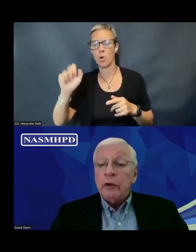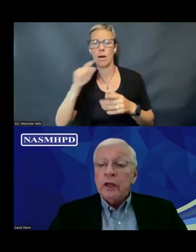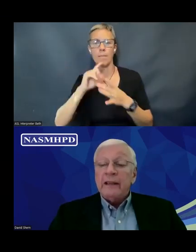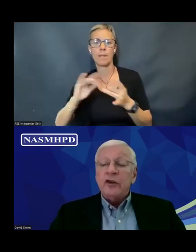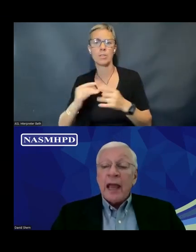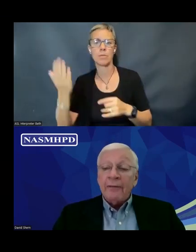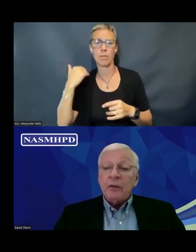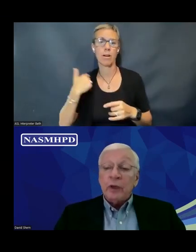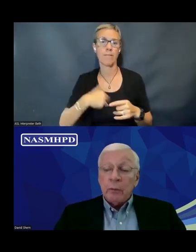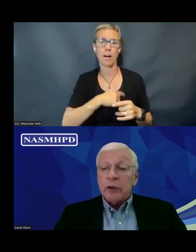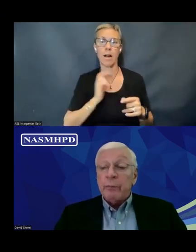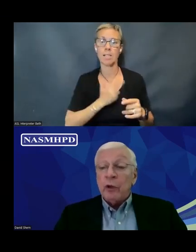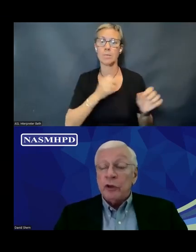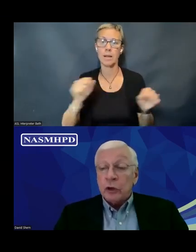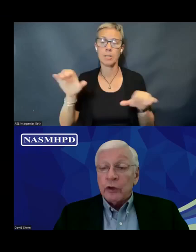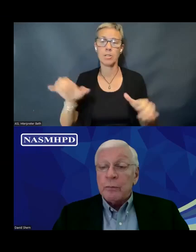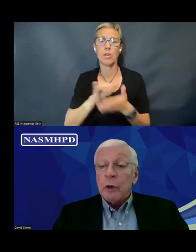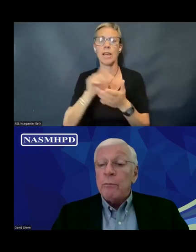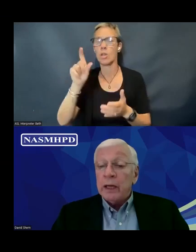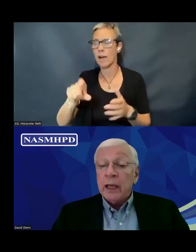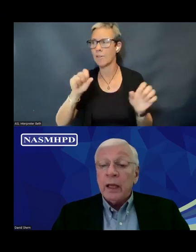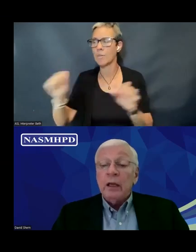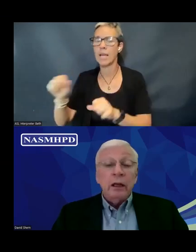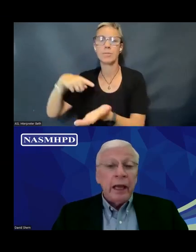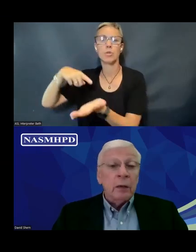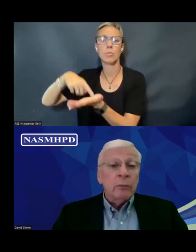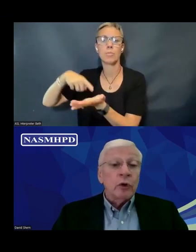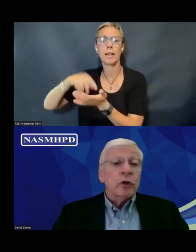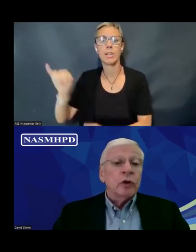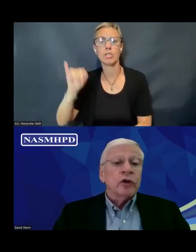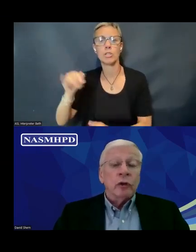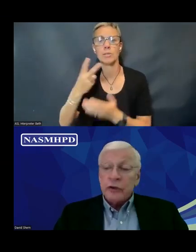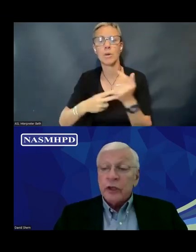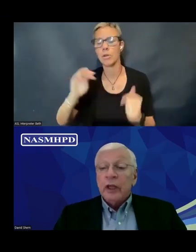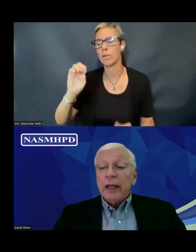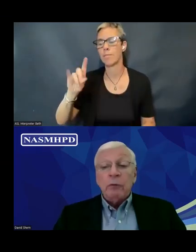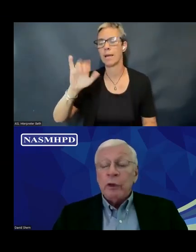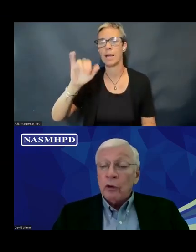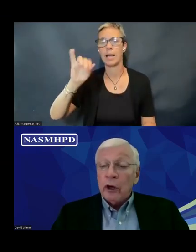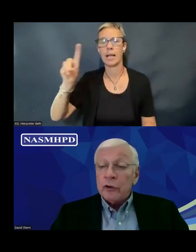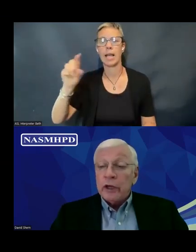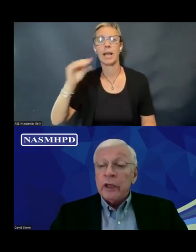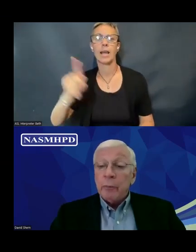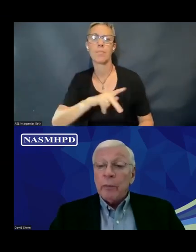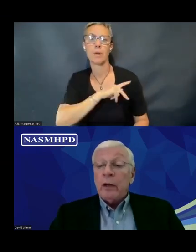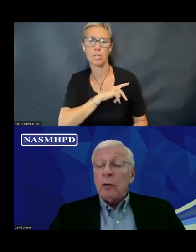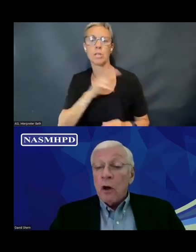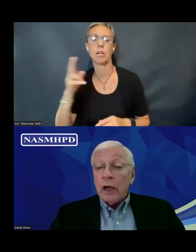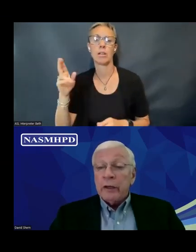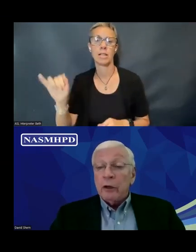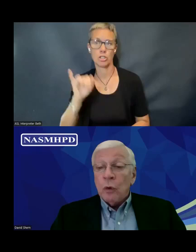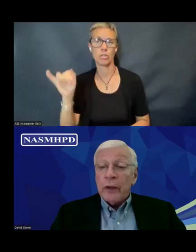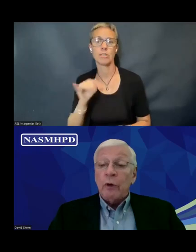we've concluded that you have to be able to bill insurance, both Medicaid and commercial insurance. And what we learned in trying to